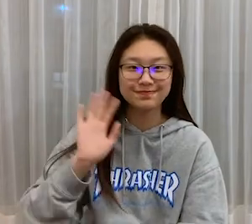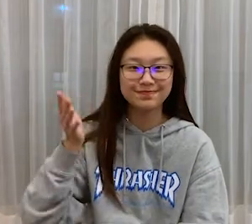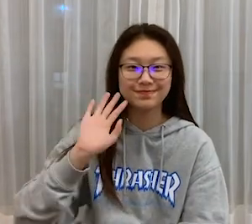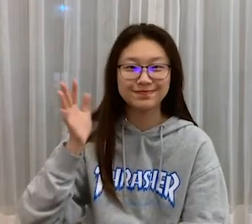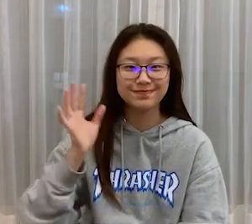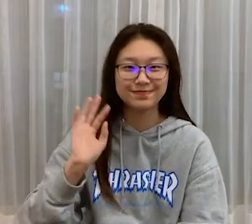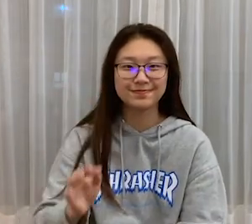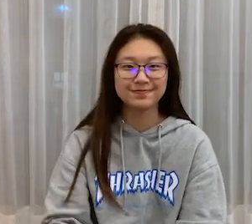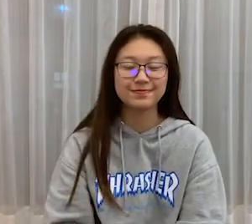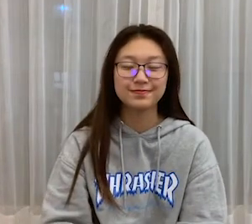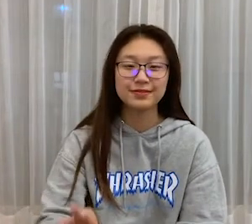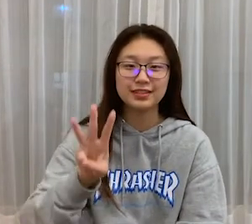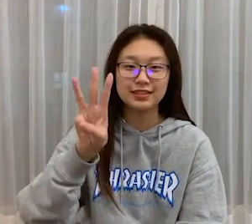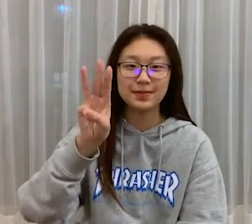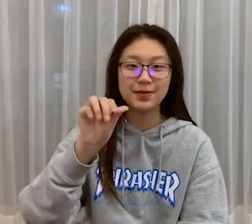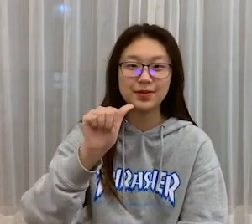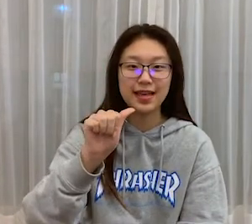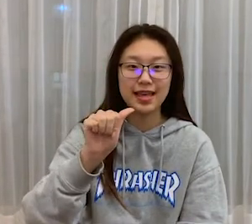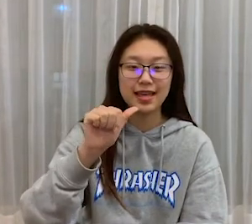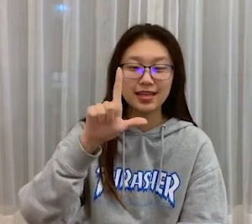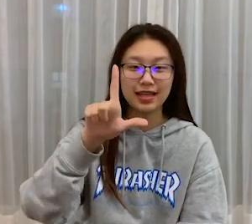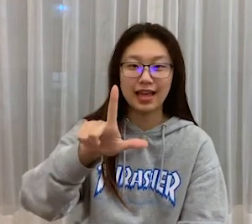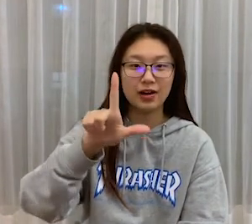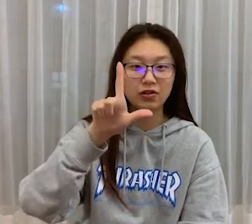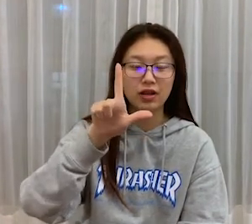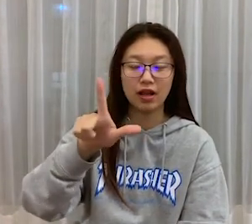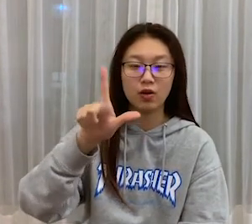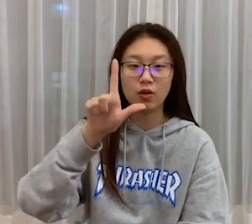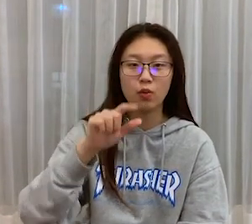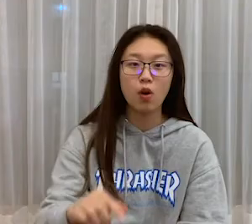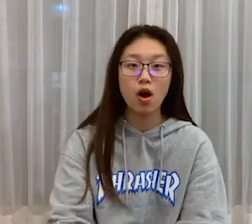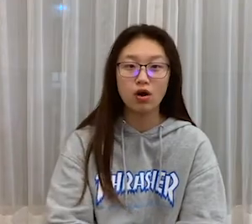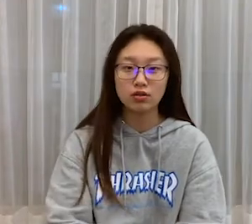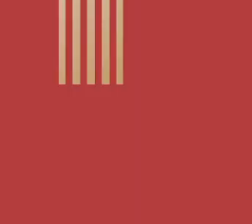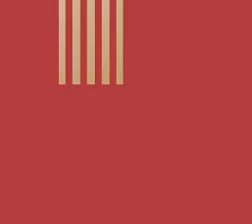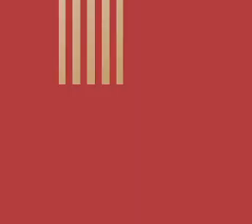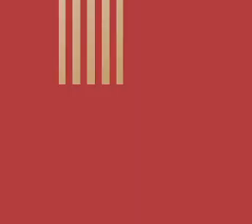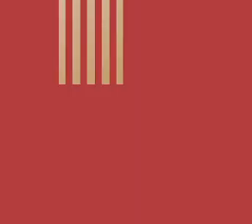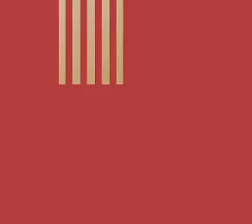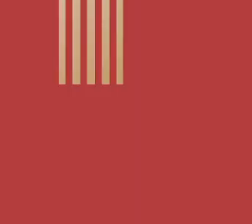when a lot of people stand together hand in hand to create a human wall.